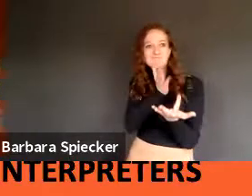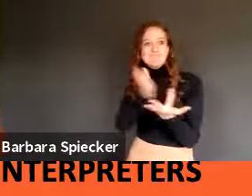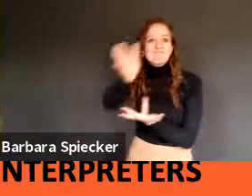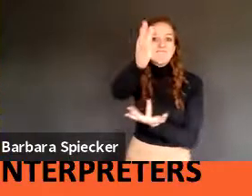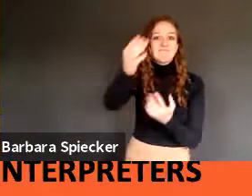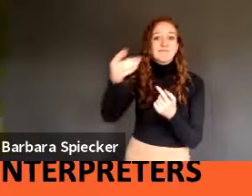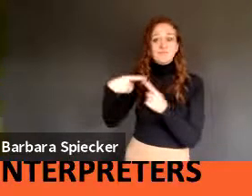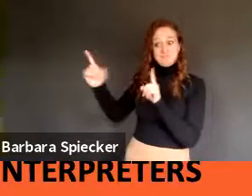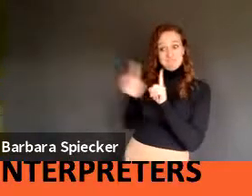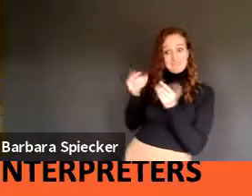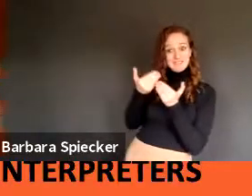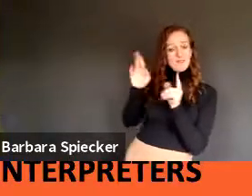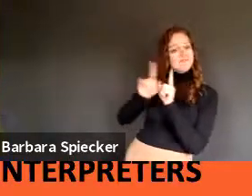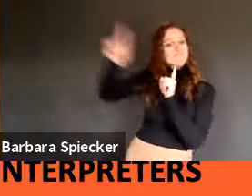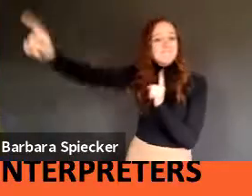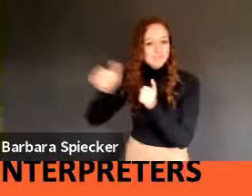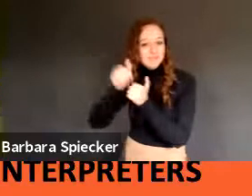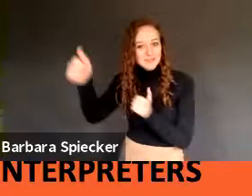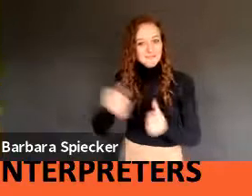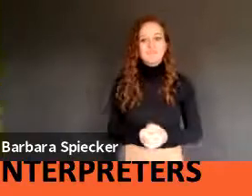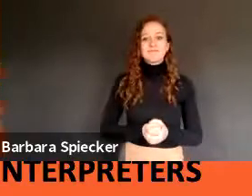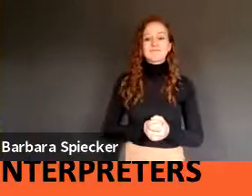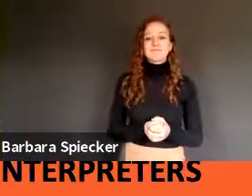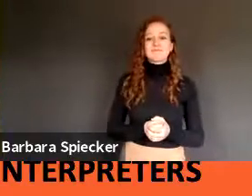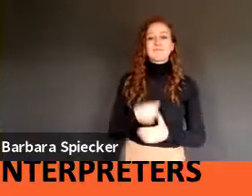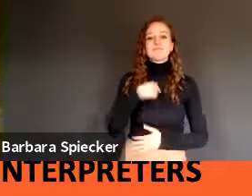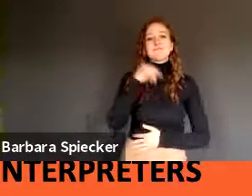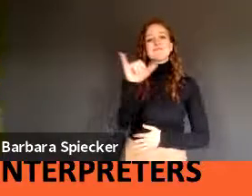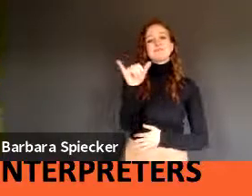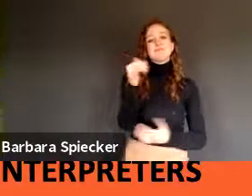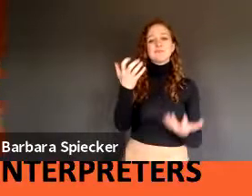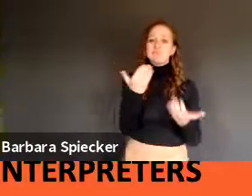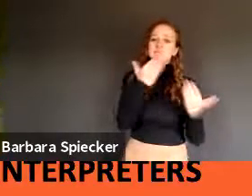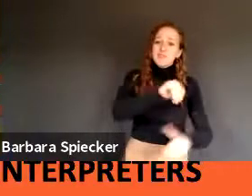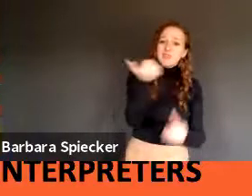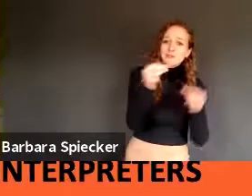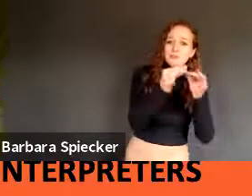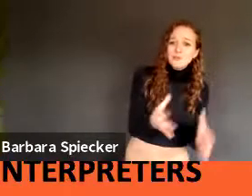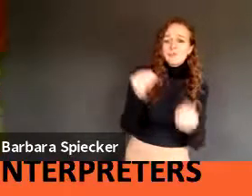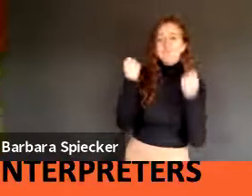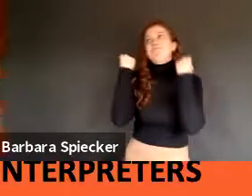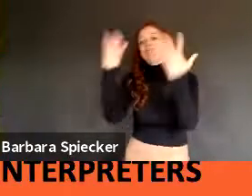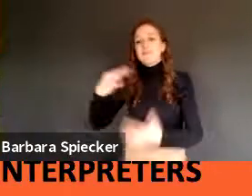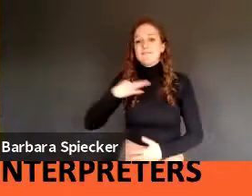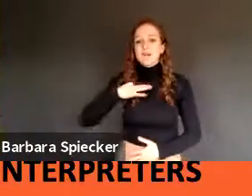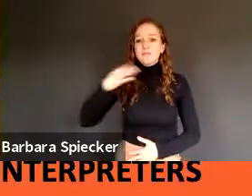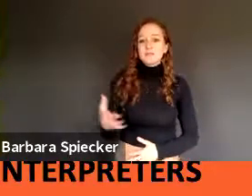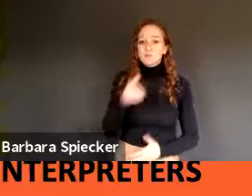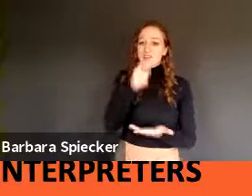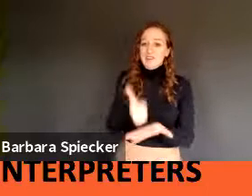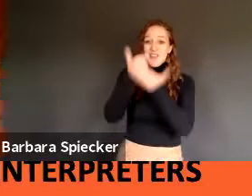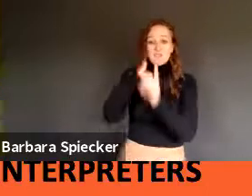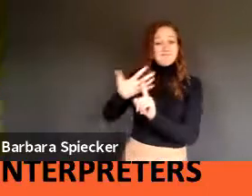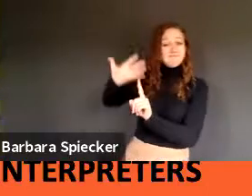Taught me to be proud of my deaf identity and always supported me in all my endeavors from near and far. And I also thank